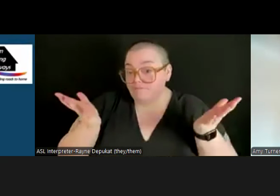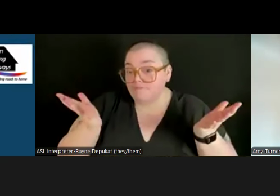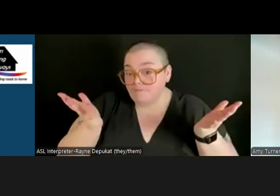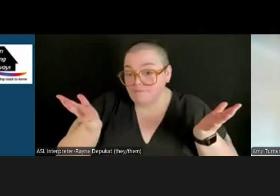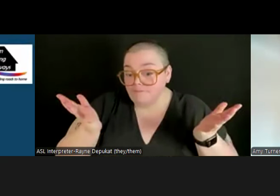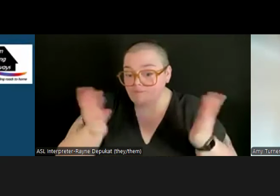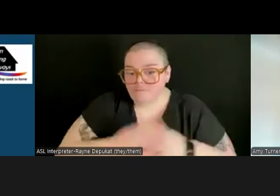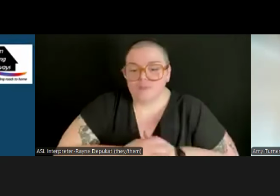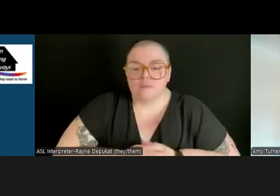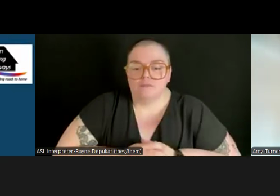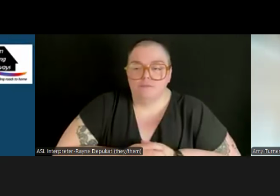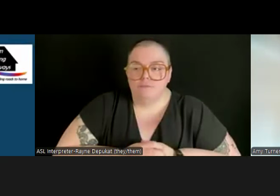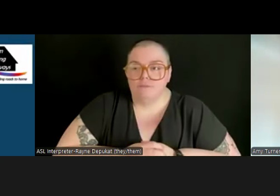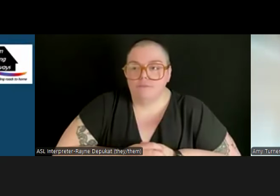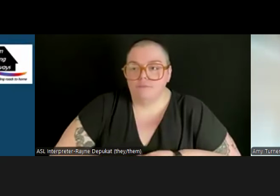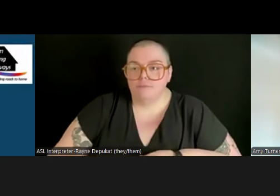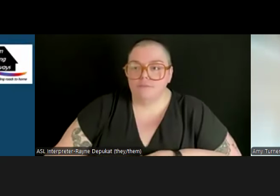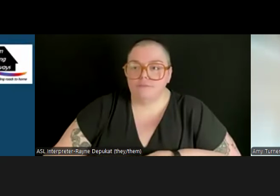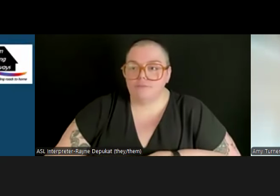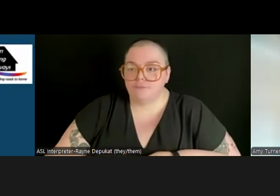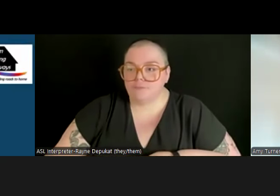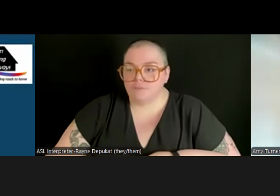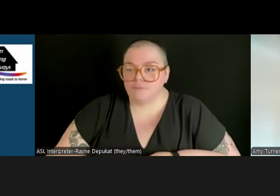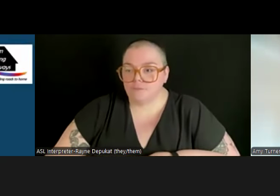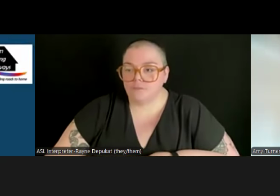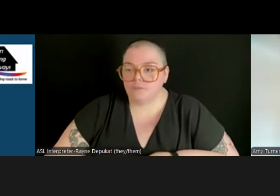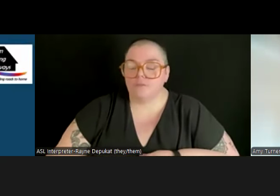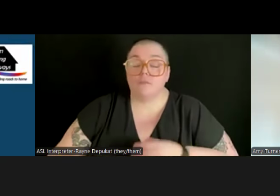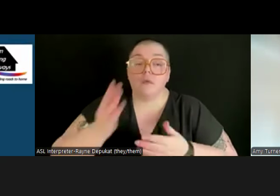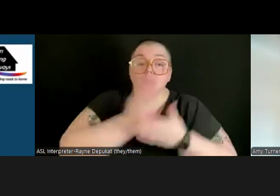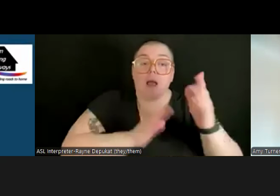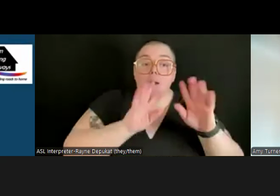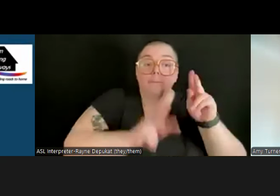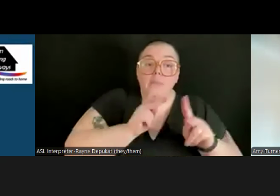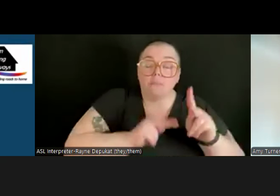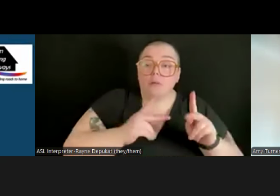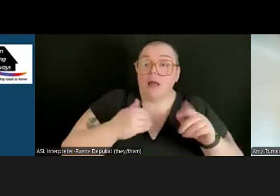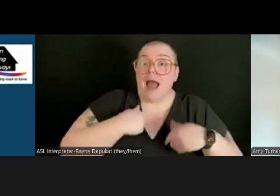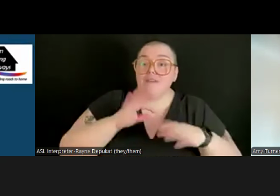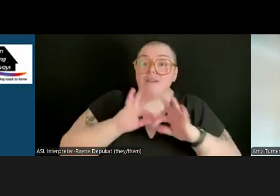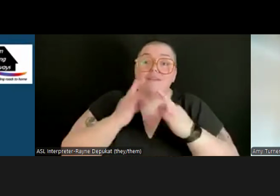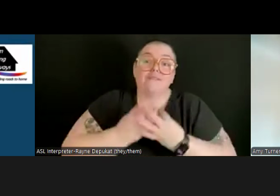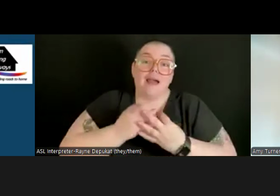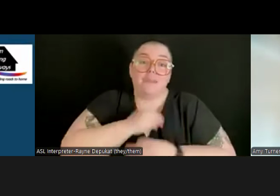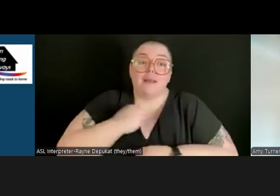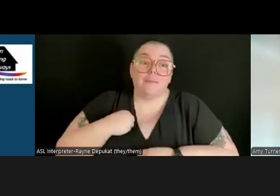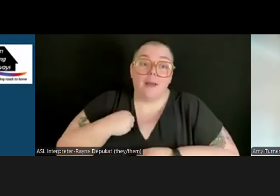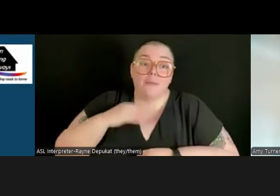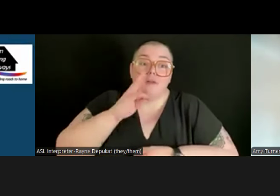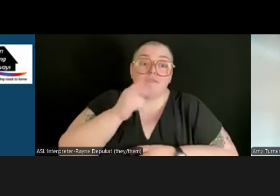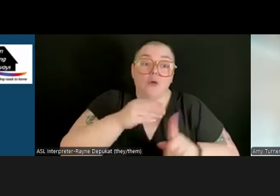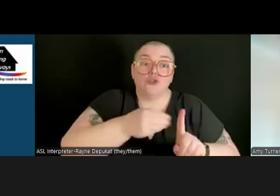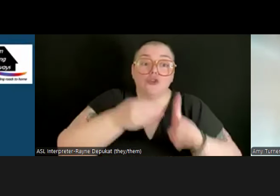There are people who have a family member take the voucher and rent a guest room from a family